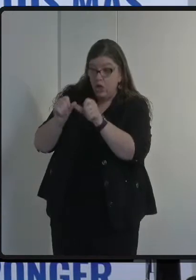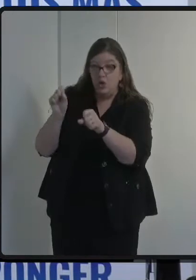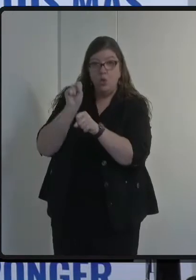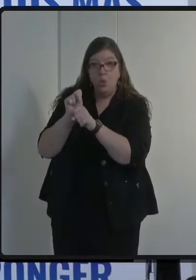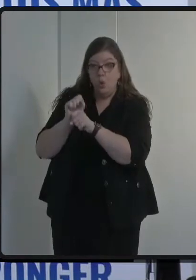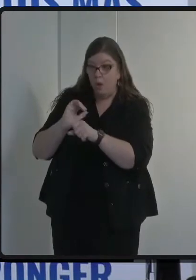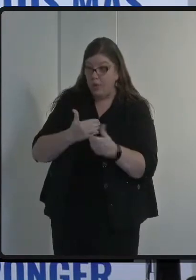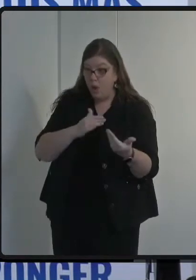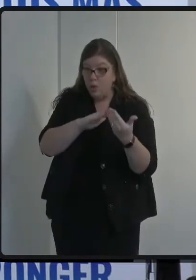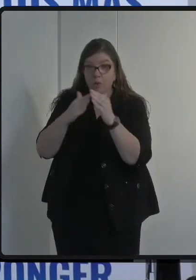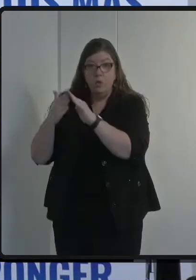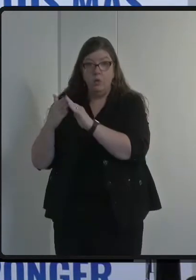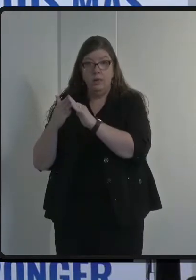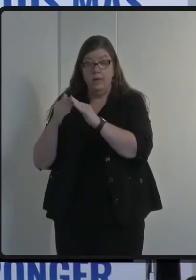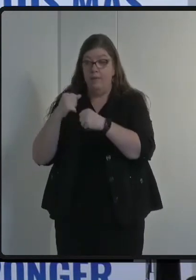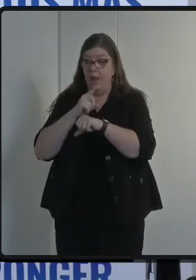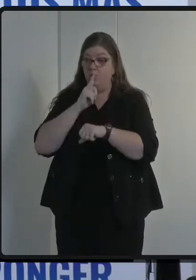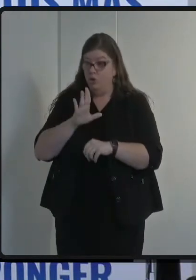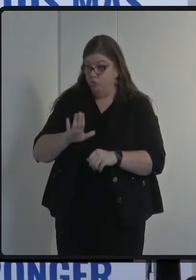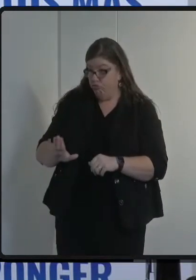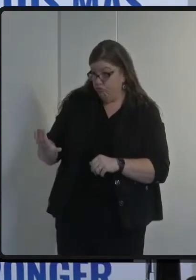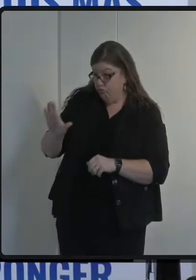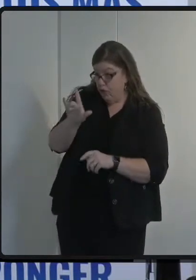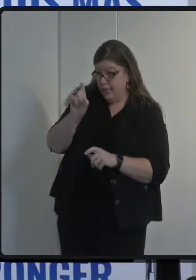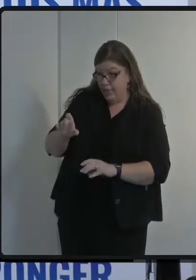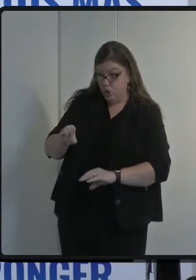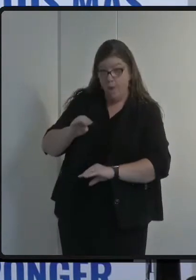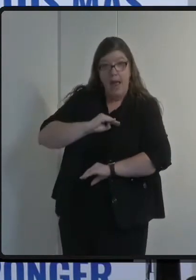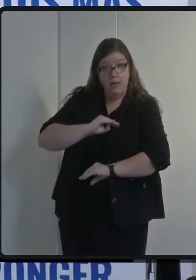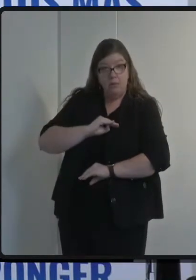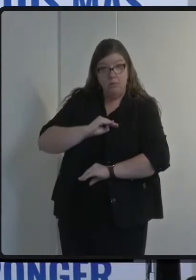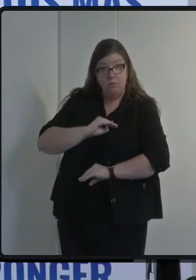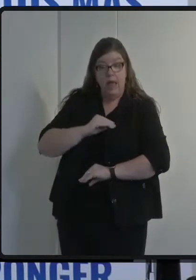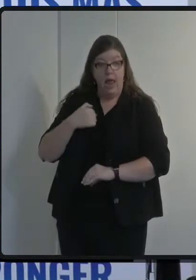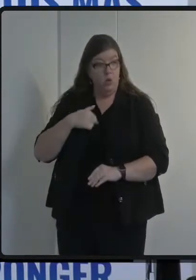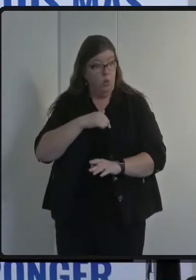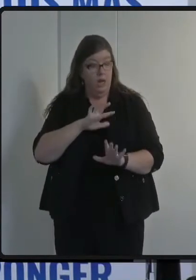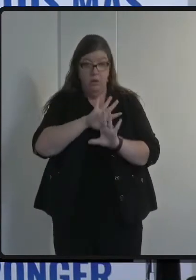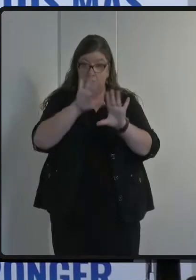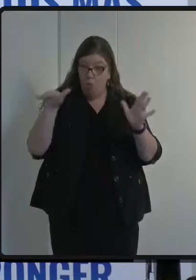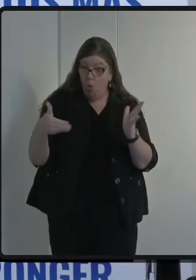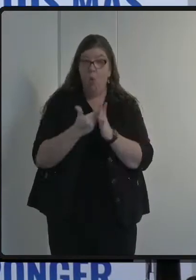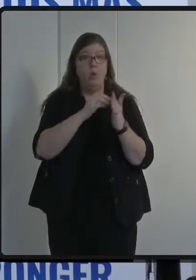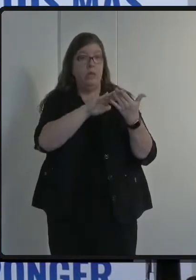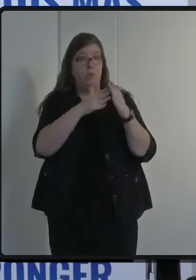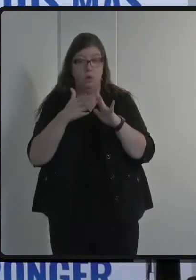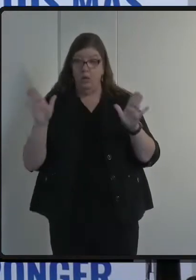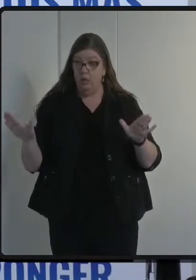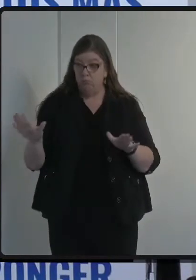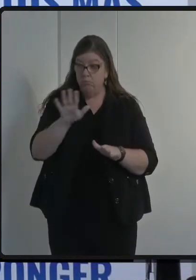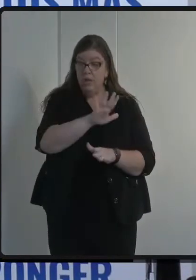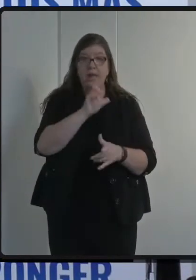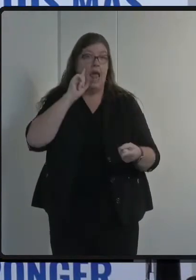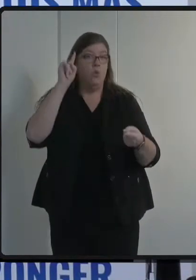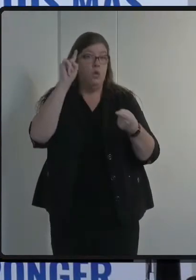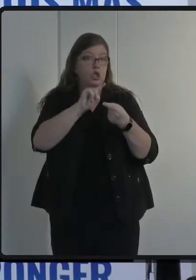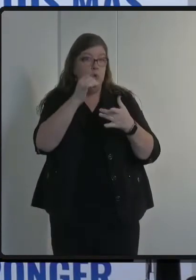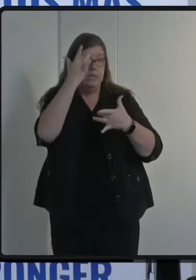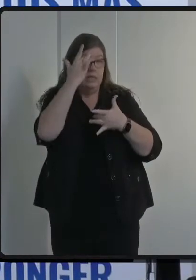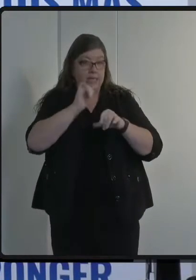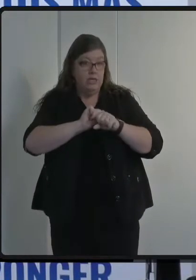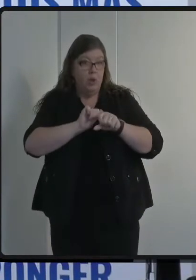our community to ensure that their needs are met and we as a whole can reduce disease